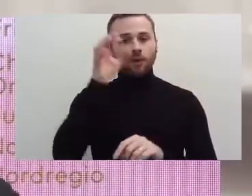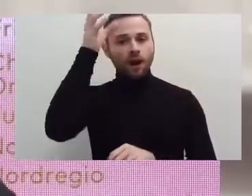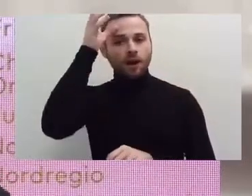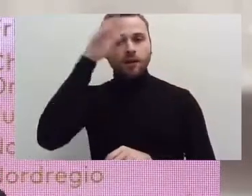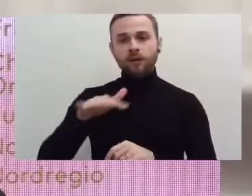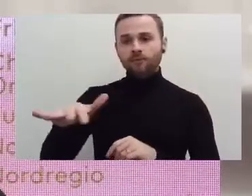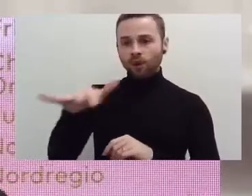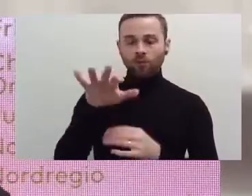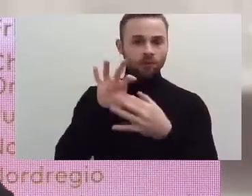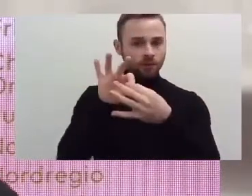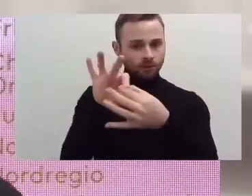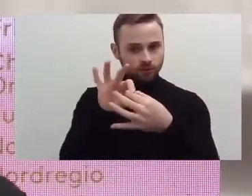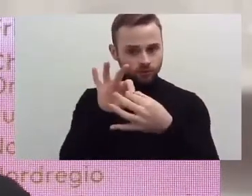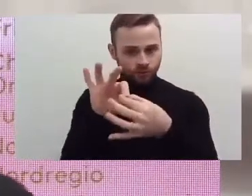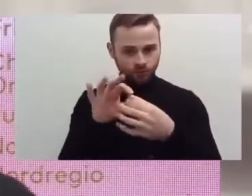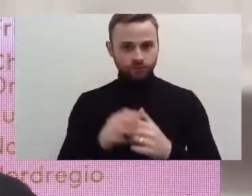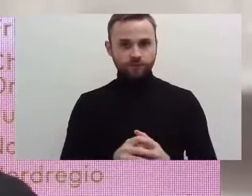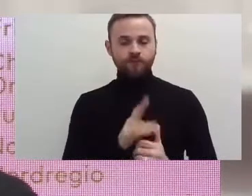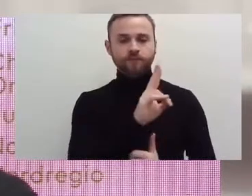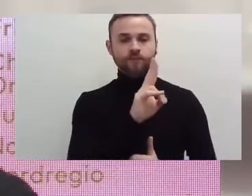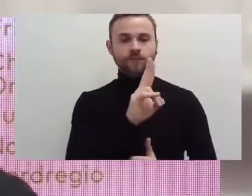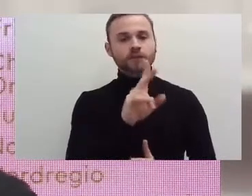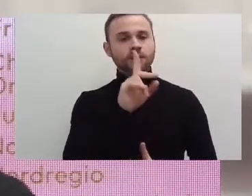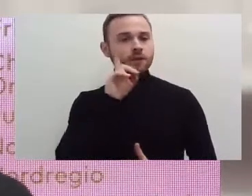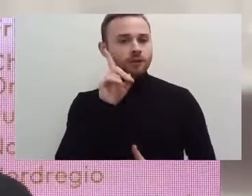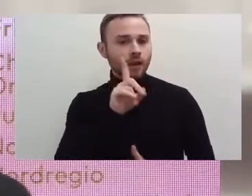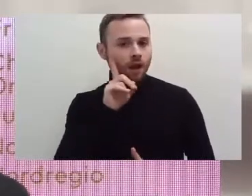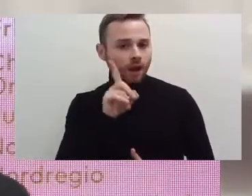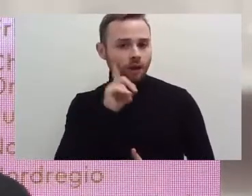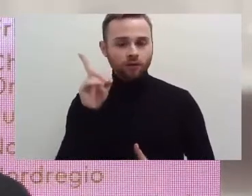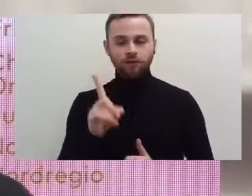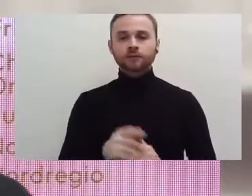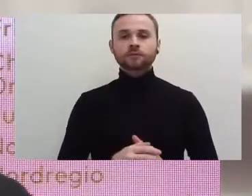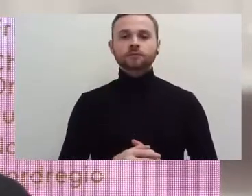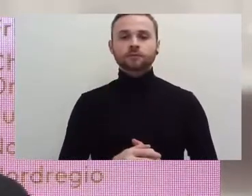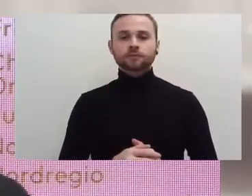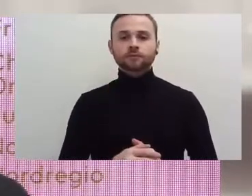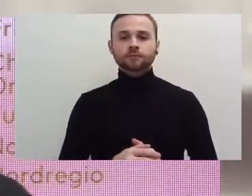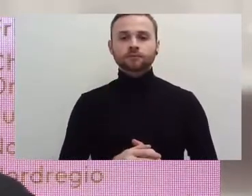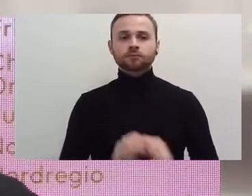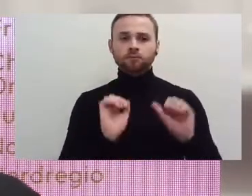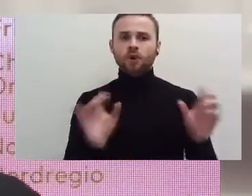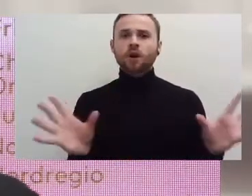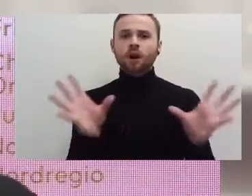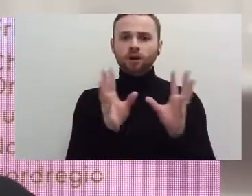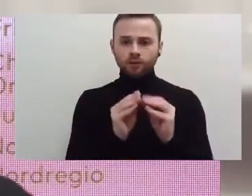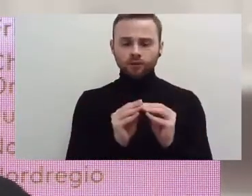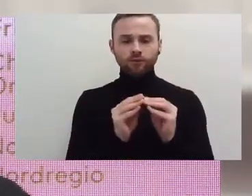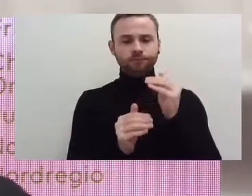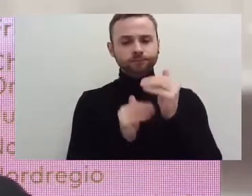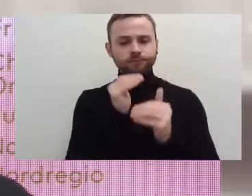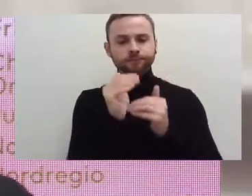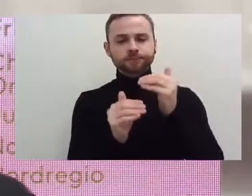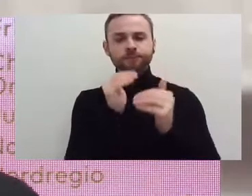people themselves to definitely create the best city environment they can. And the good news that the job